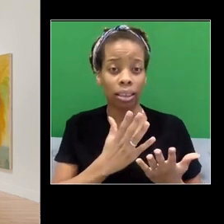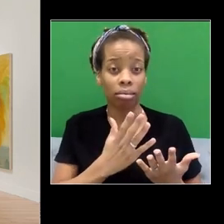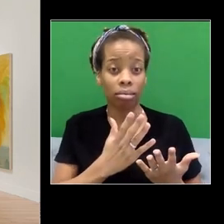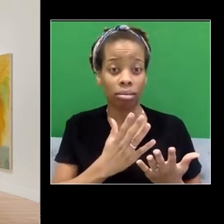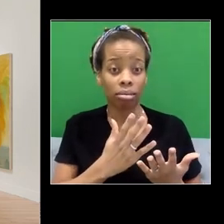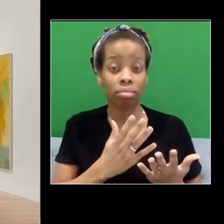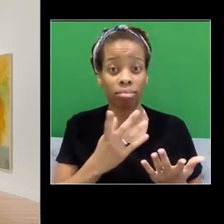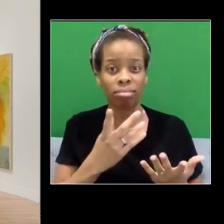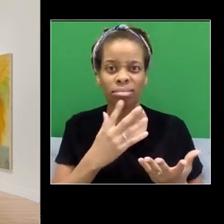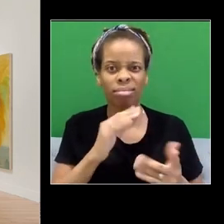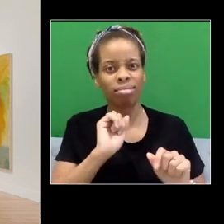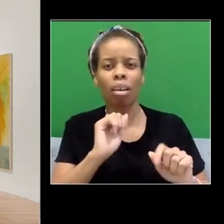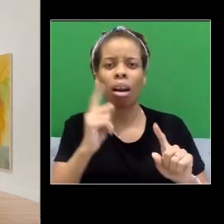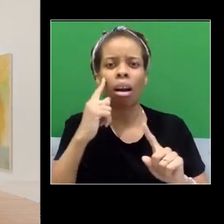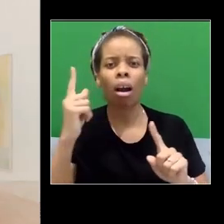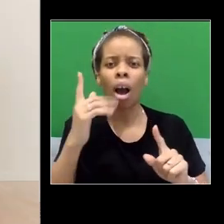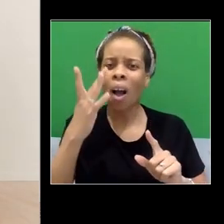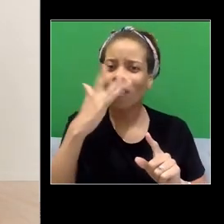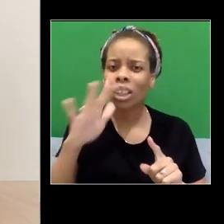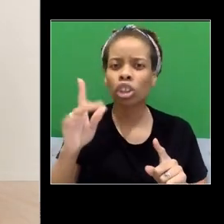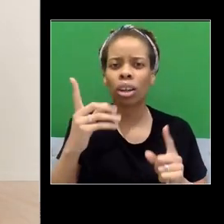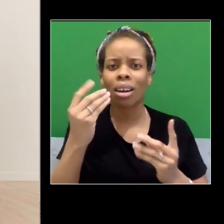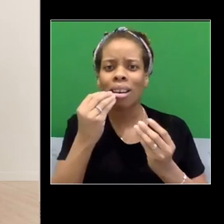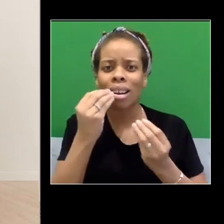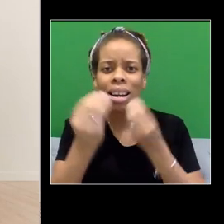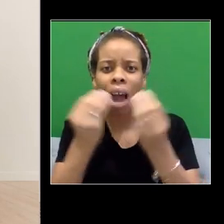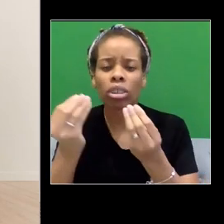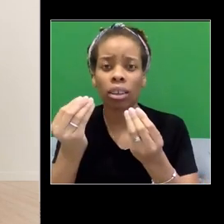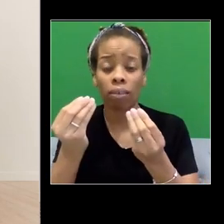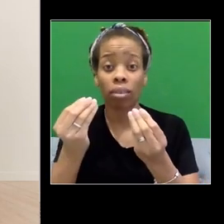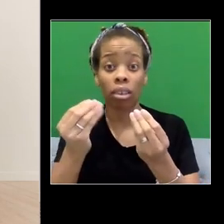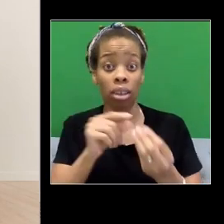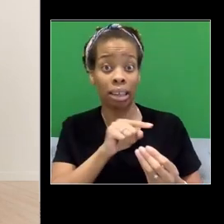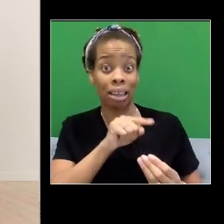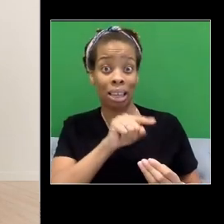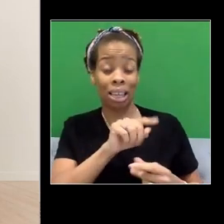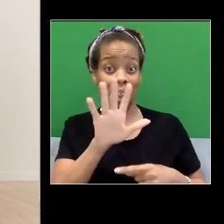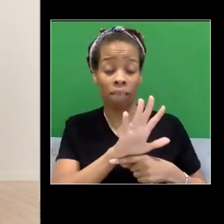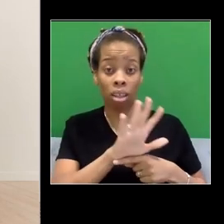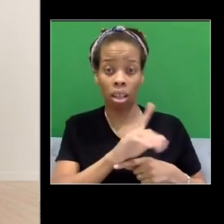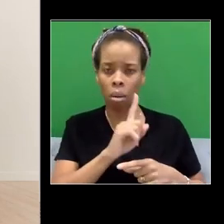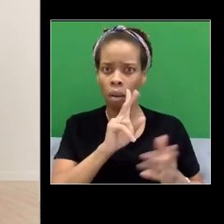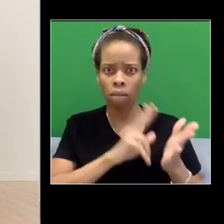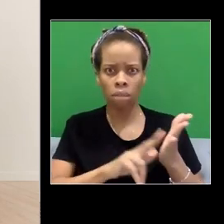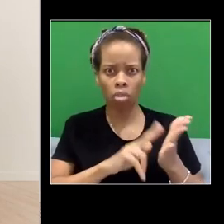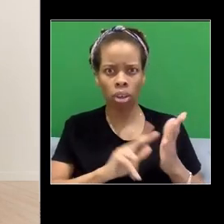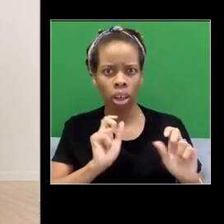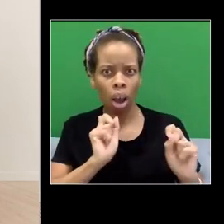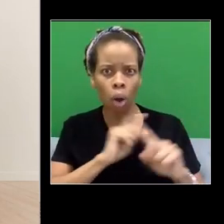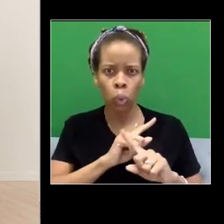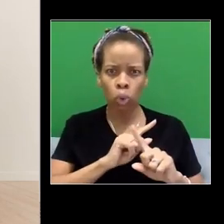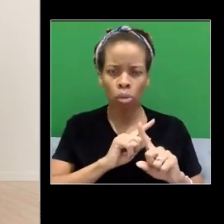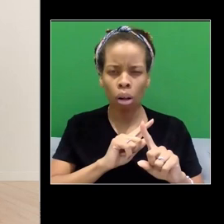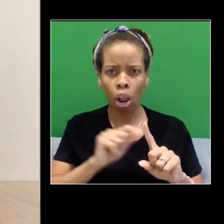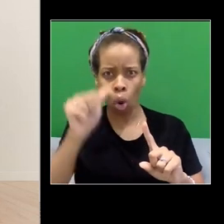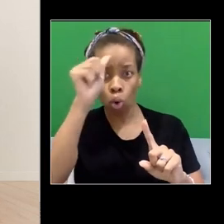idea of narrative as well and fiction, but these very awkward stories that sort of go in very odd directions and never